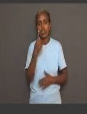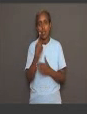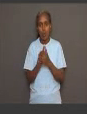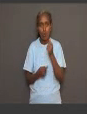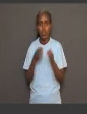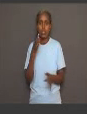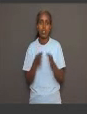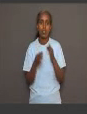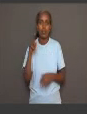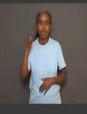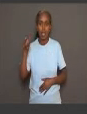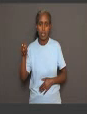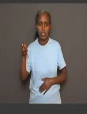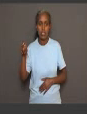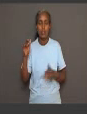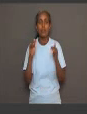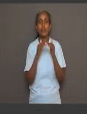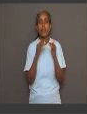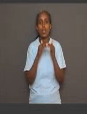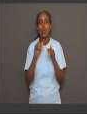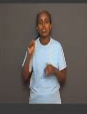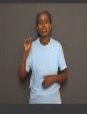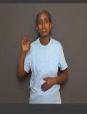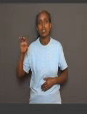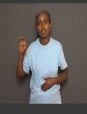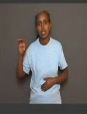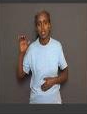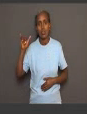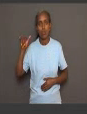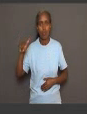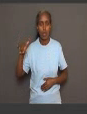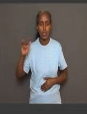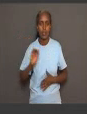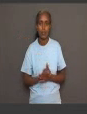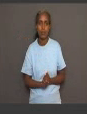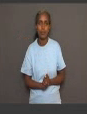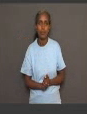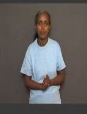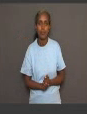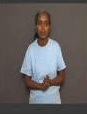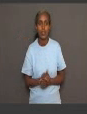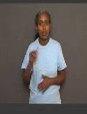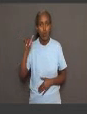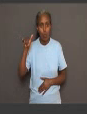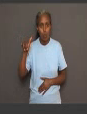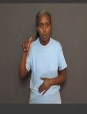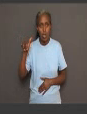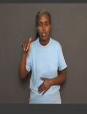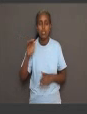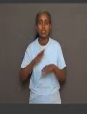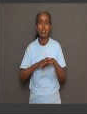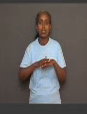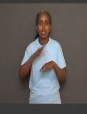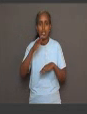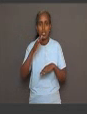only if x equals the secant of y, where y is